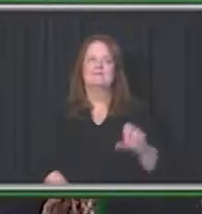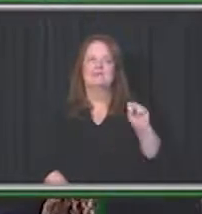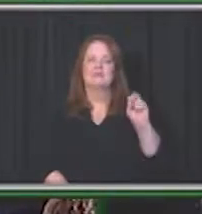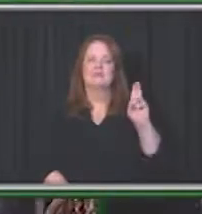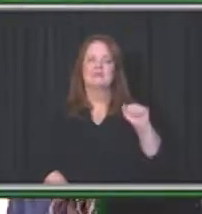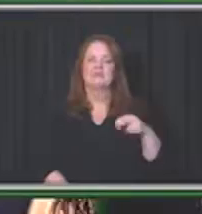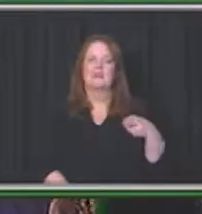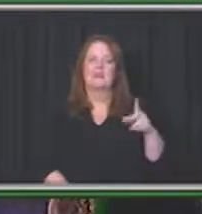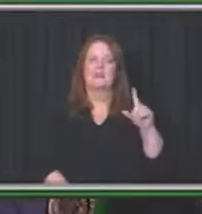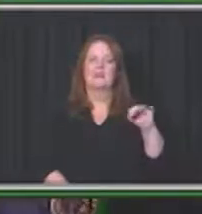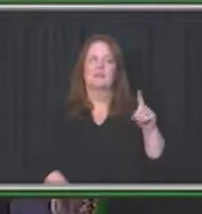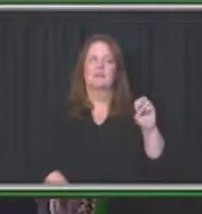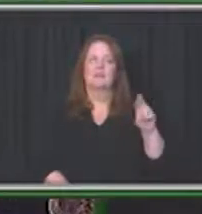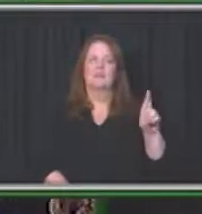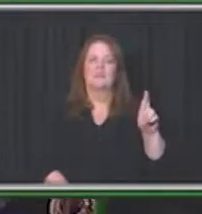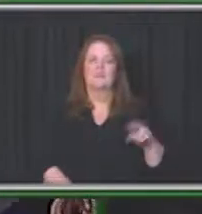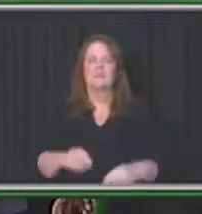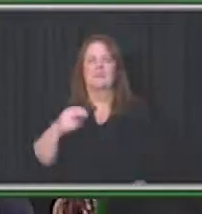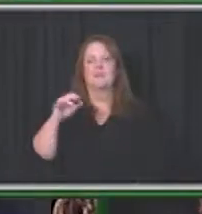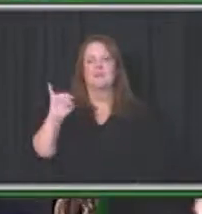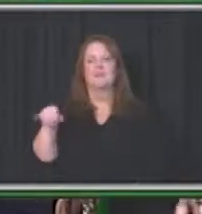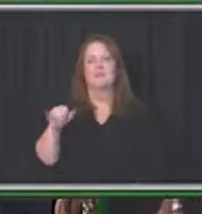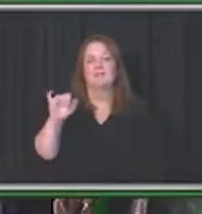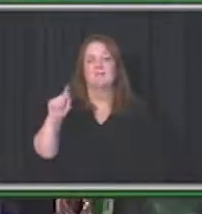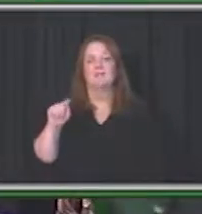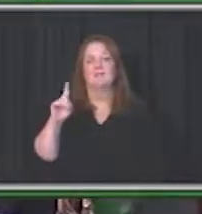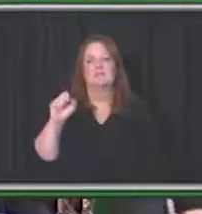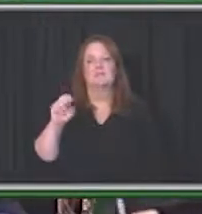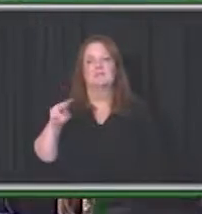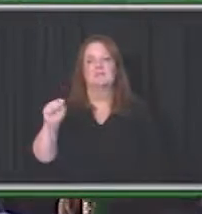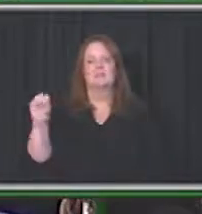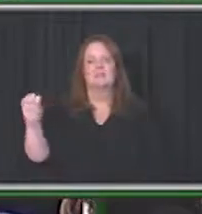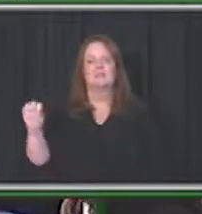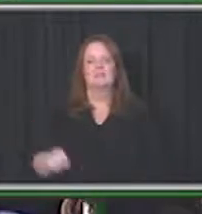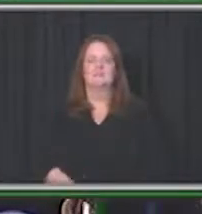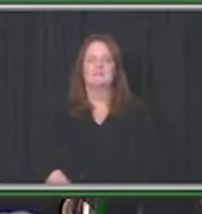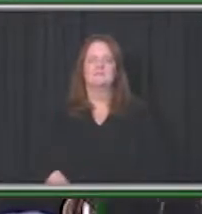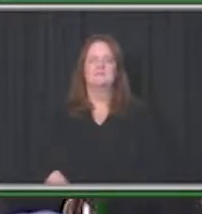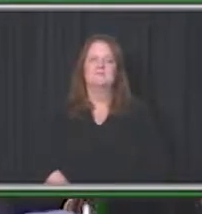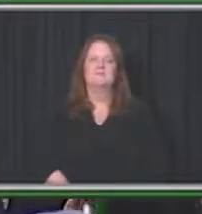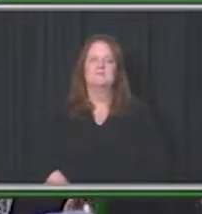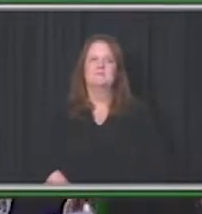Sarah Lindner. Harjeet Dunsey.